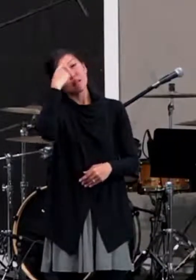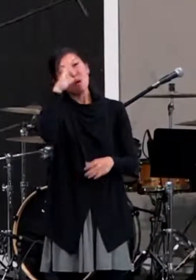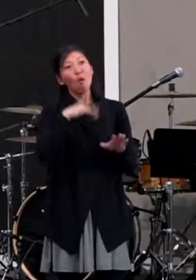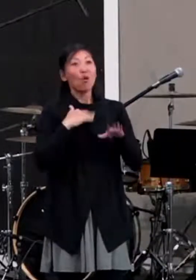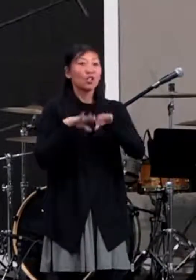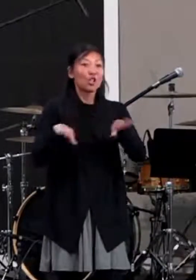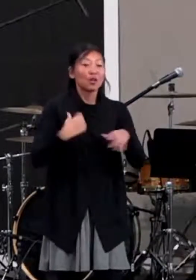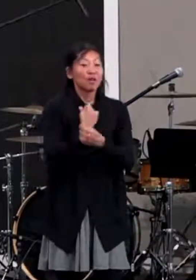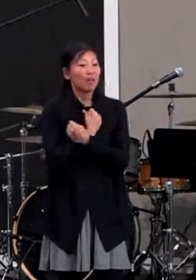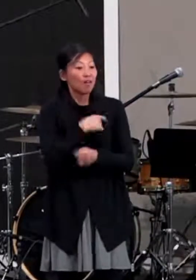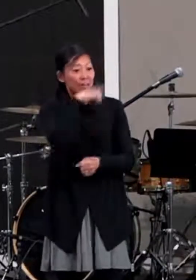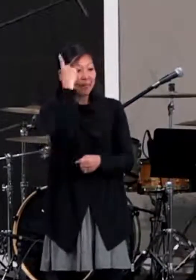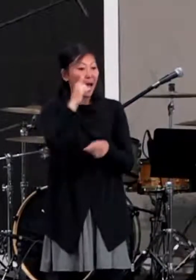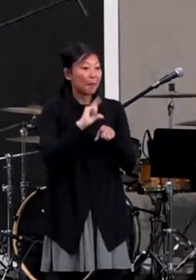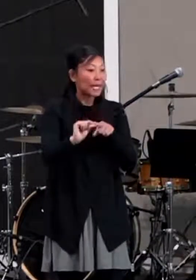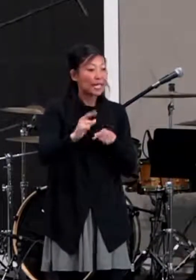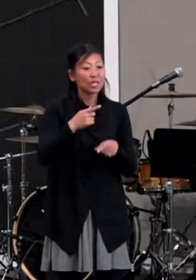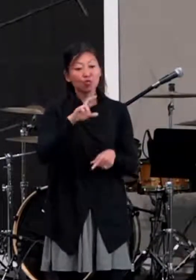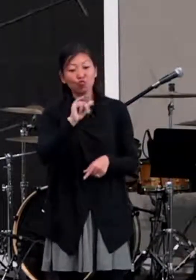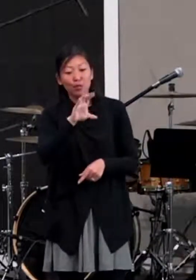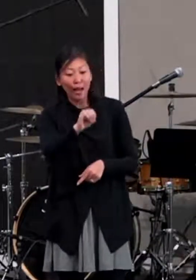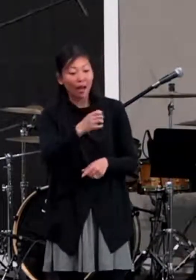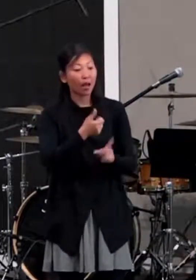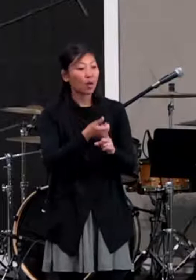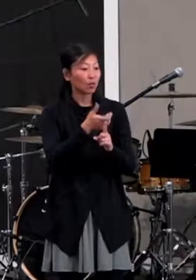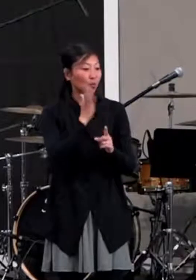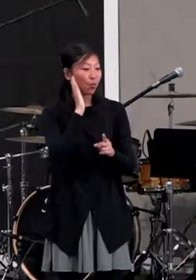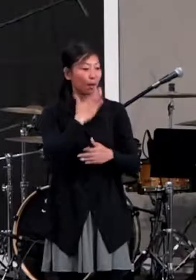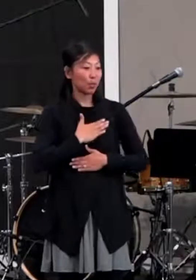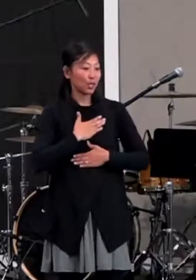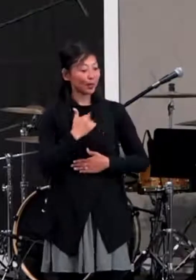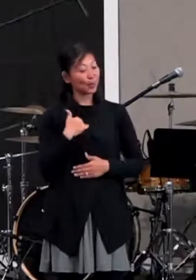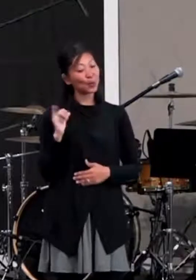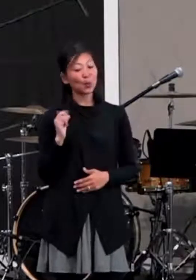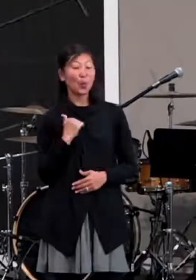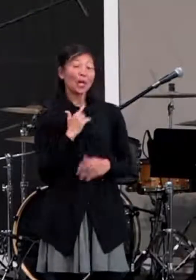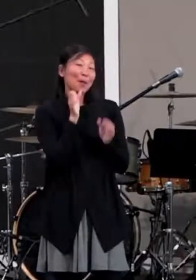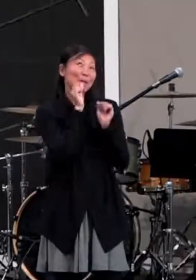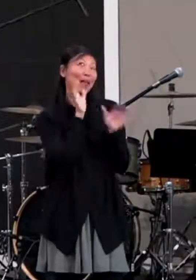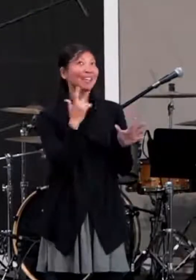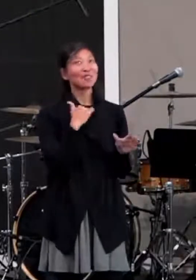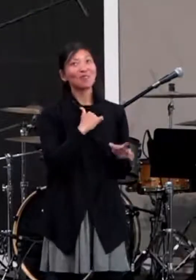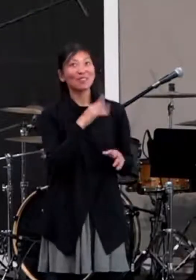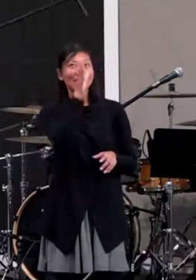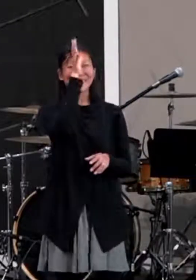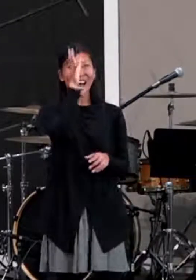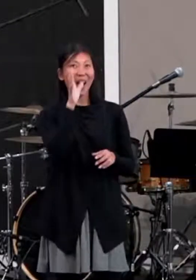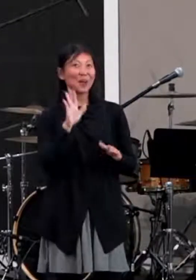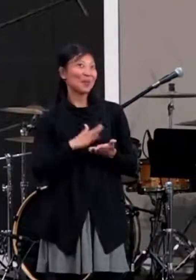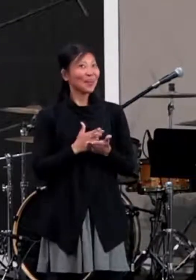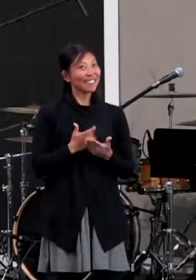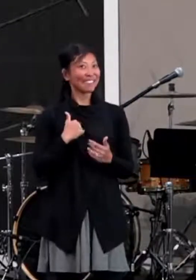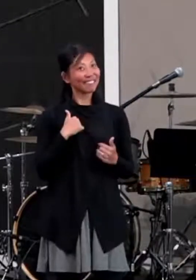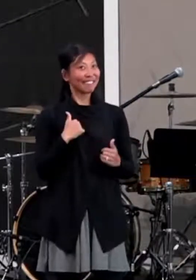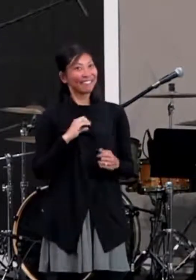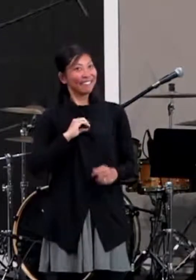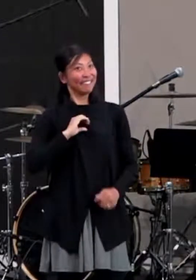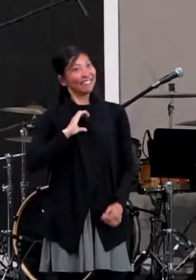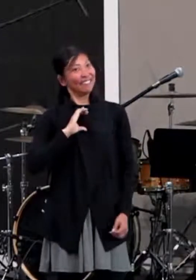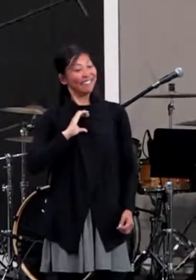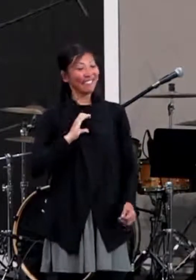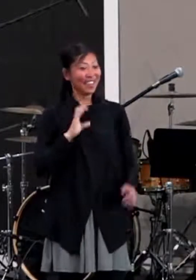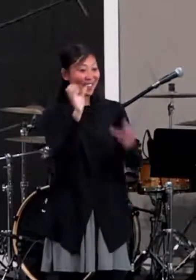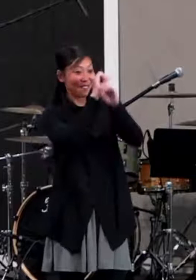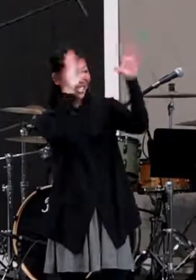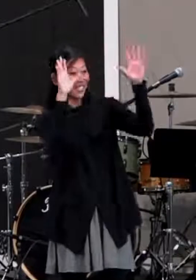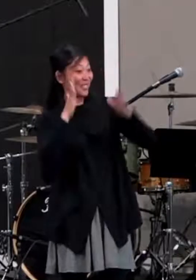love black beans and rice and how they would appreciate me as well. We're so blessed. We have a dad who cooks. The vision of a